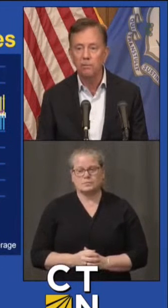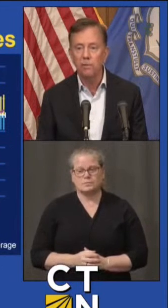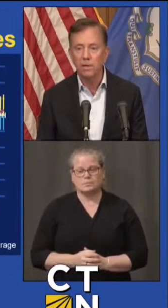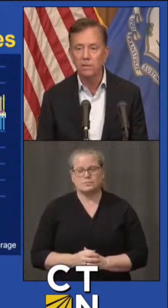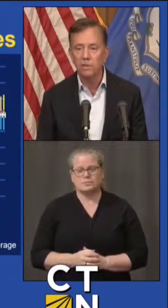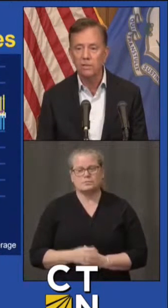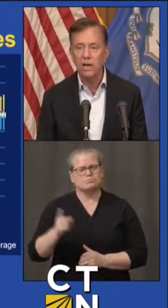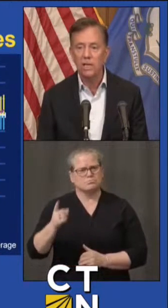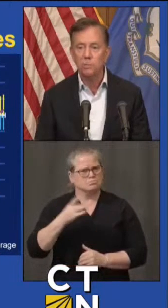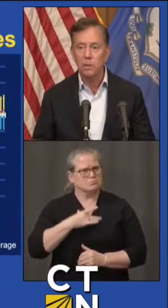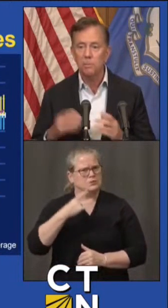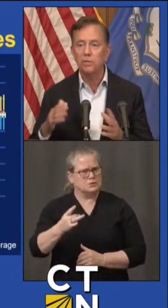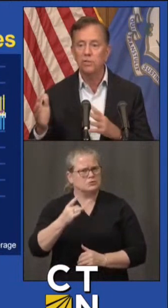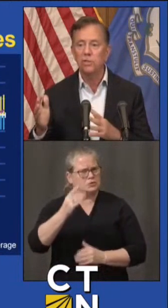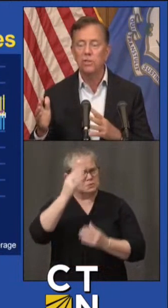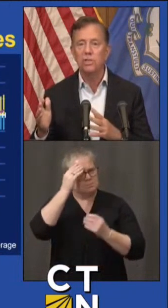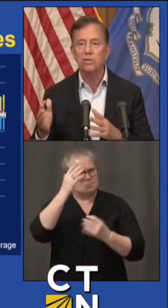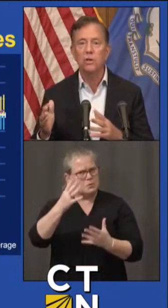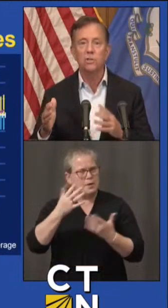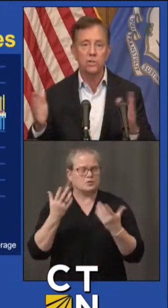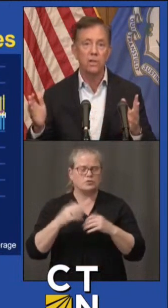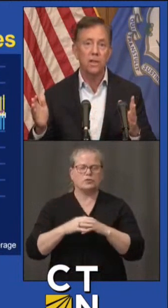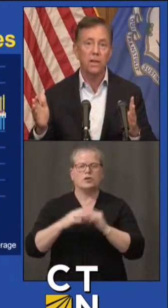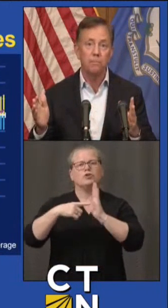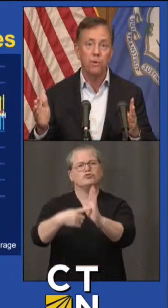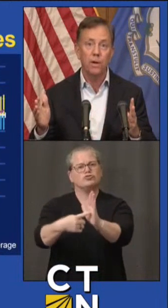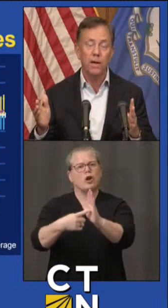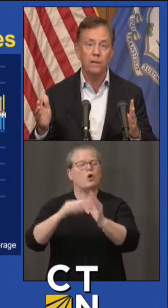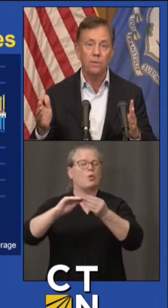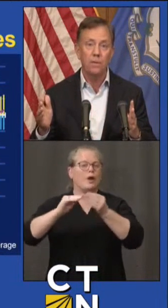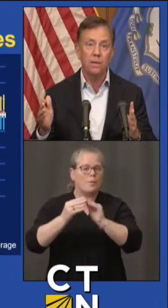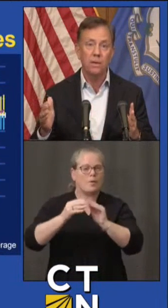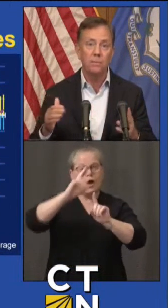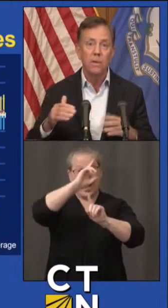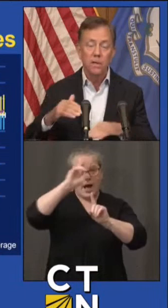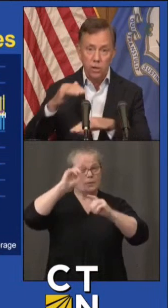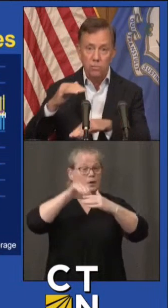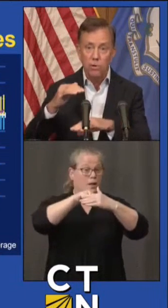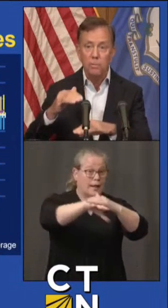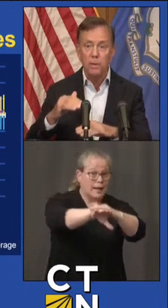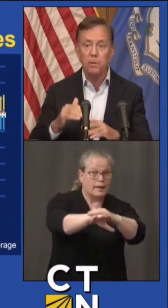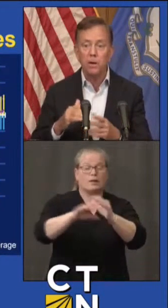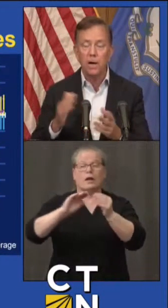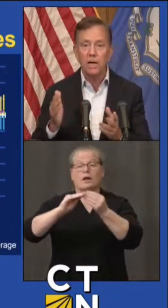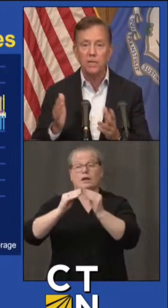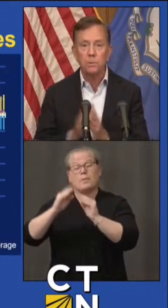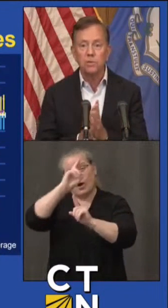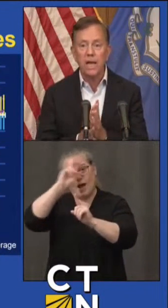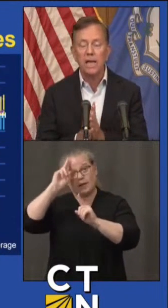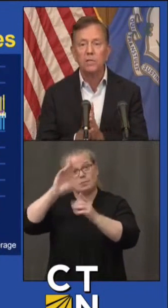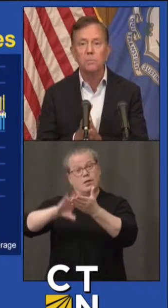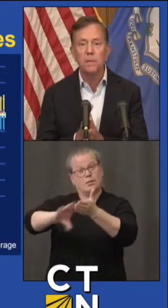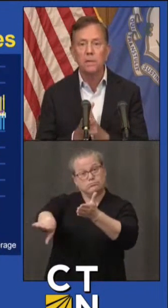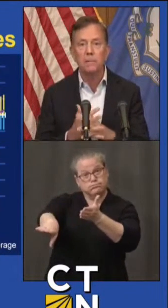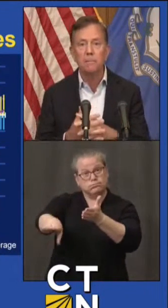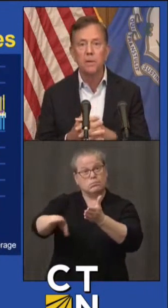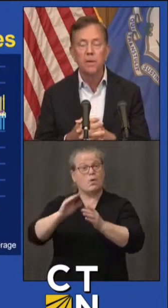of fronts. It's hospital admissions and discharges. I think I pointed out that the number of people in our hospitals has